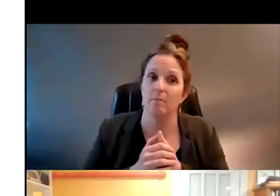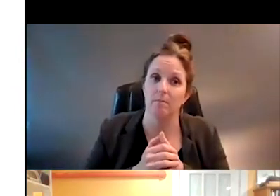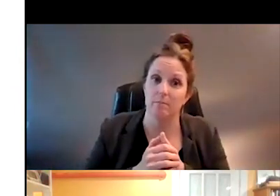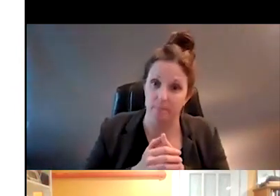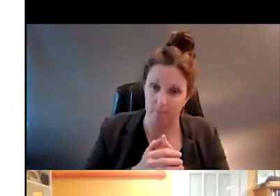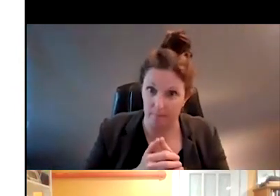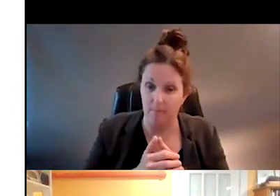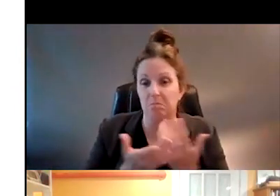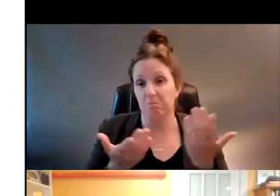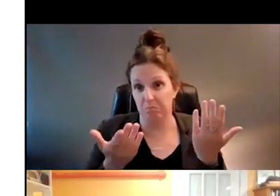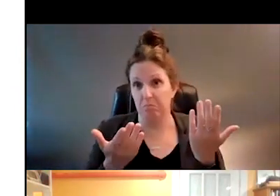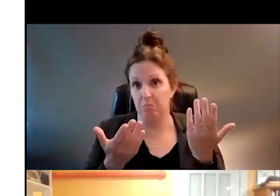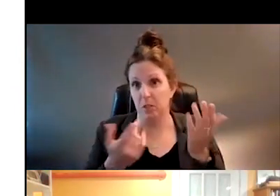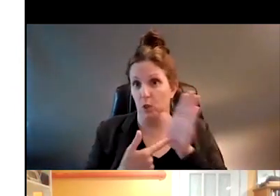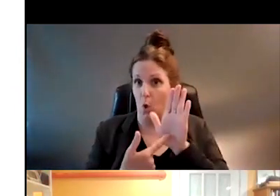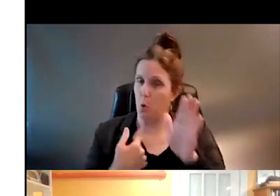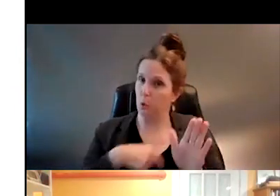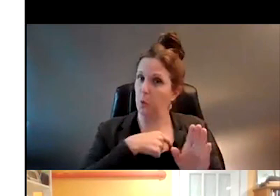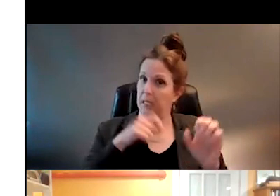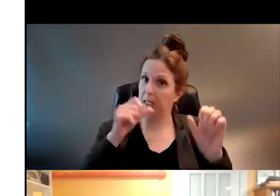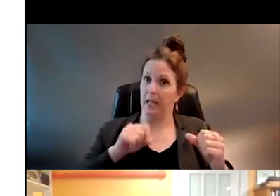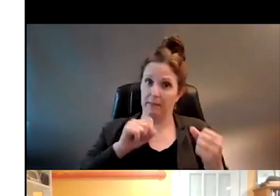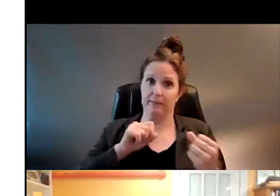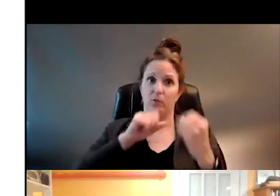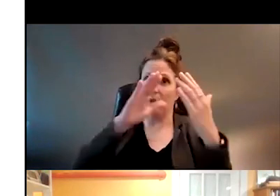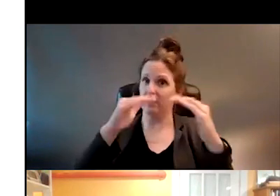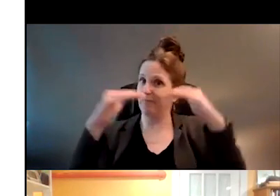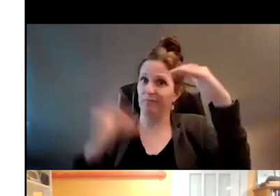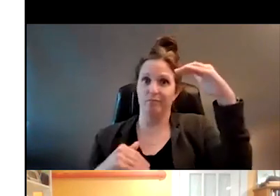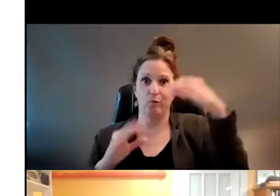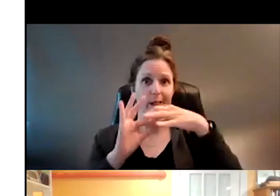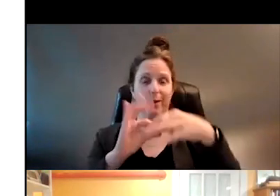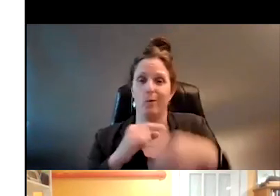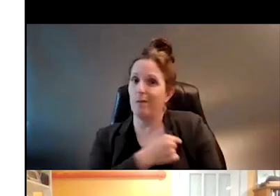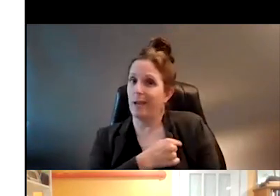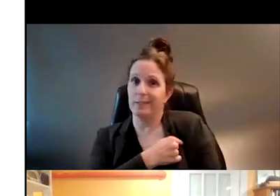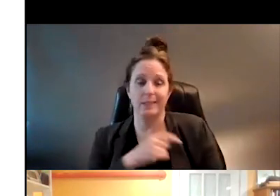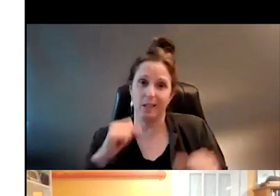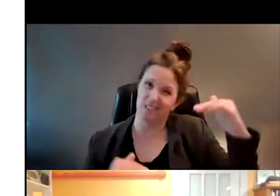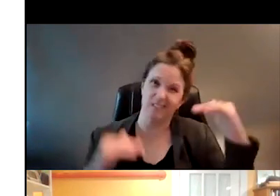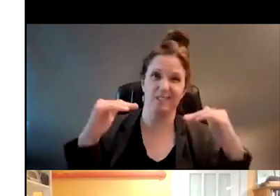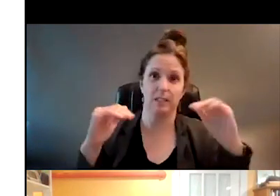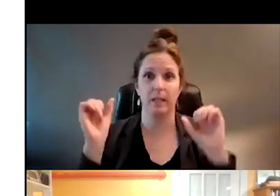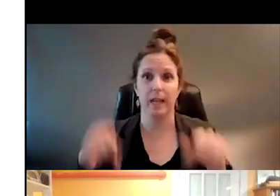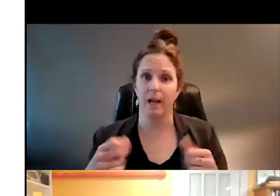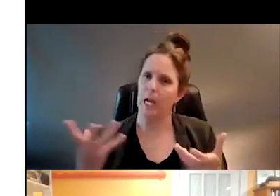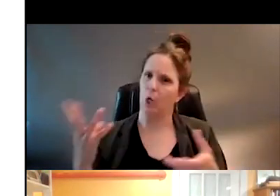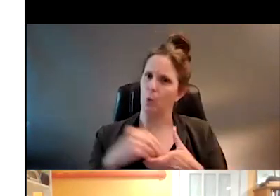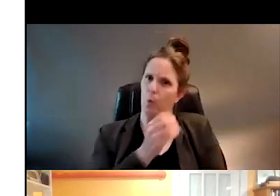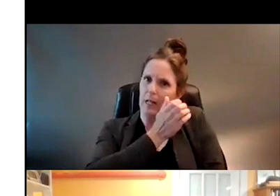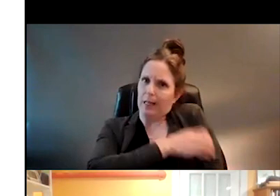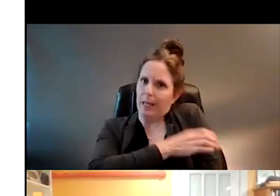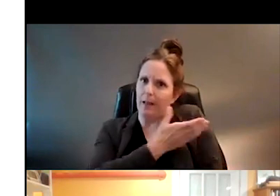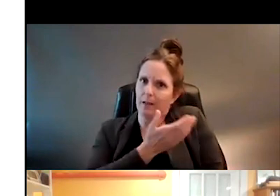address vaccine equity at so many levels, including at the level of clinics. And